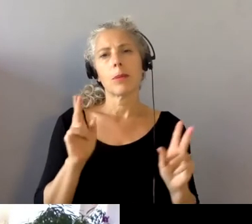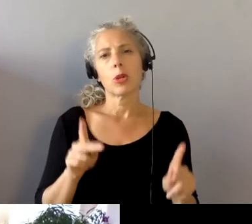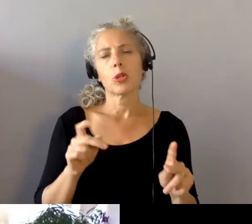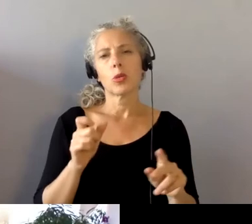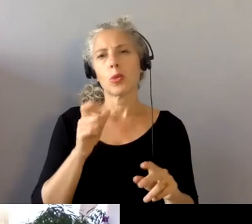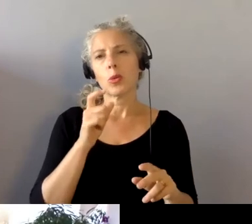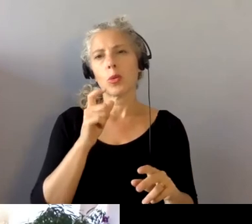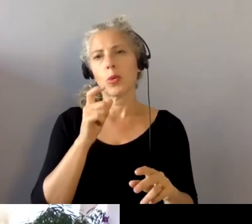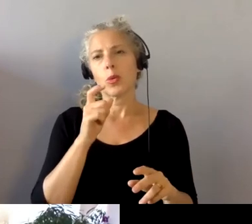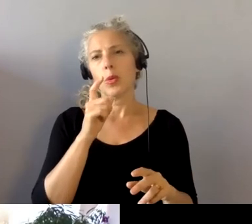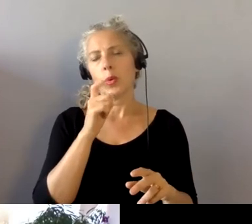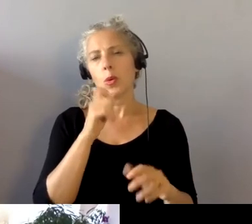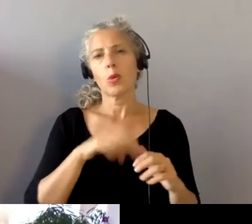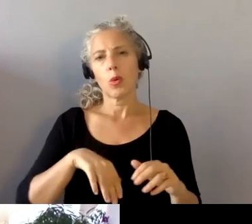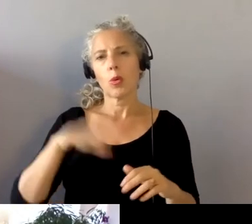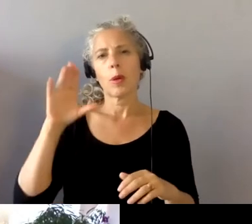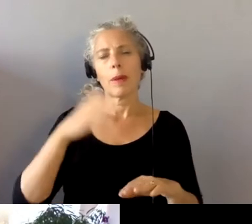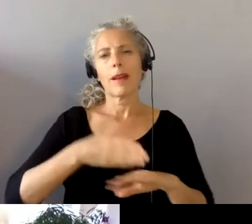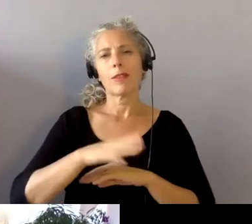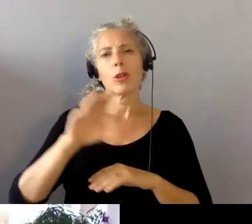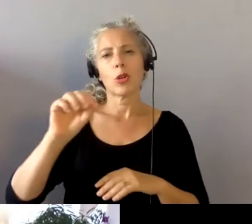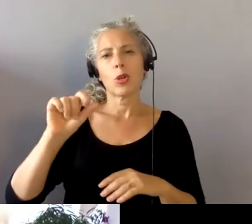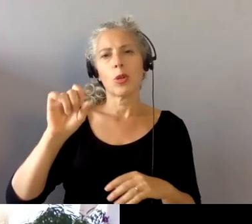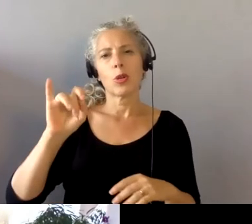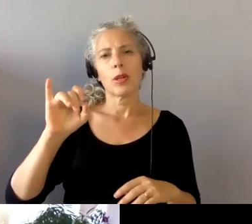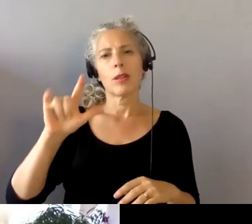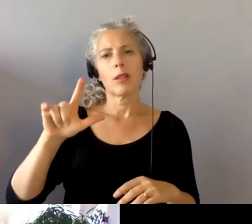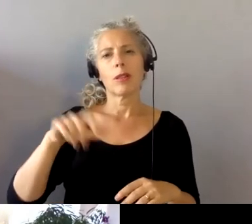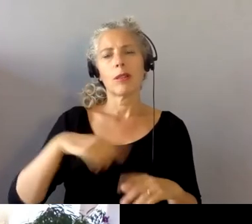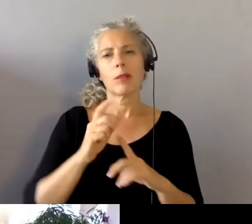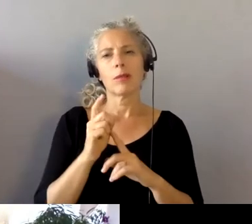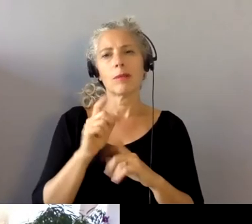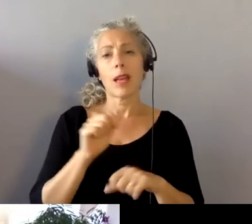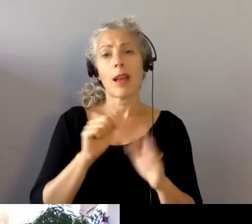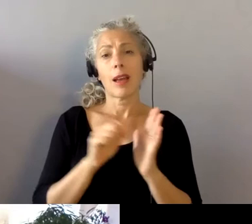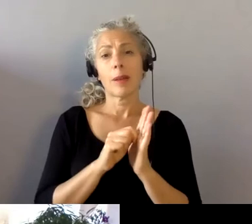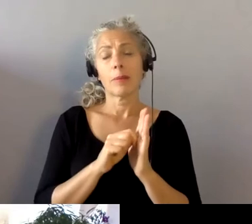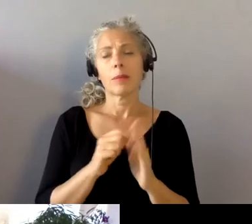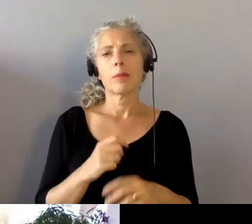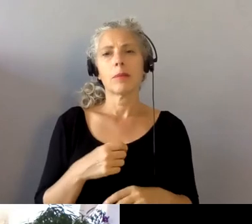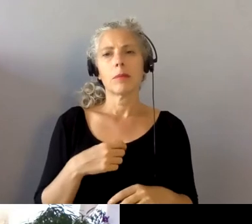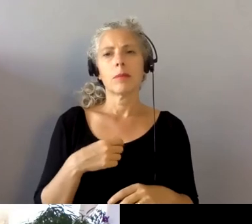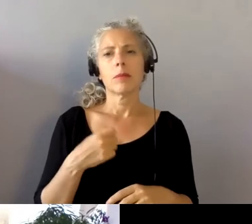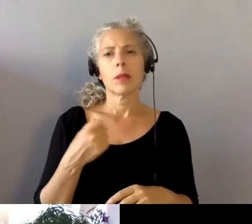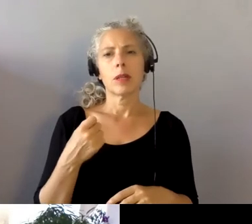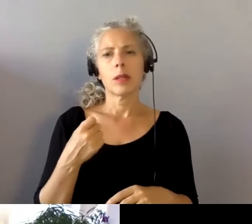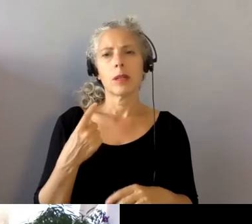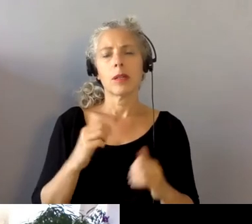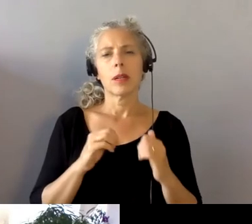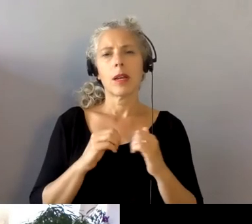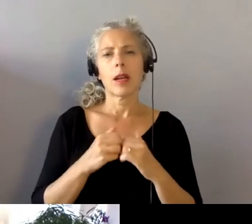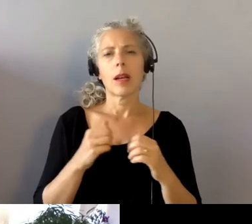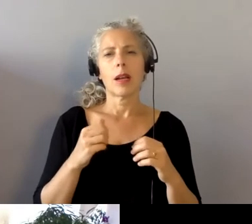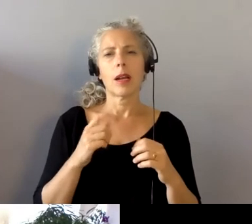emerged in the post-colonial moment and came into the world and came of age in the post-colonial moment, really understanding how